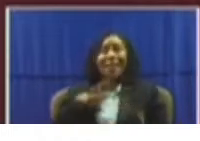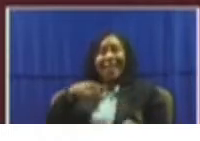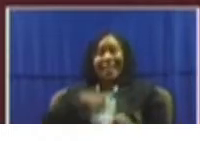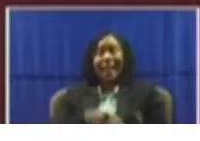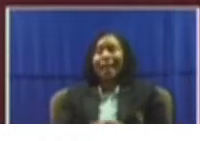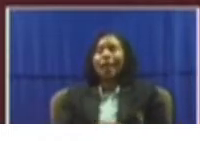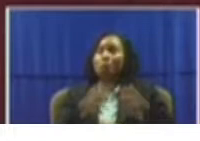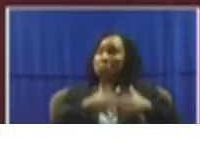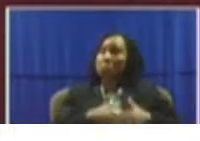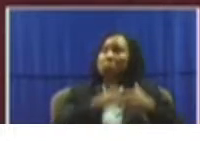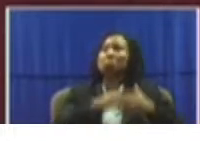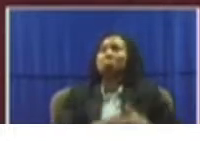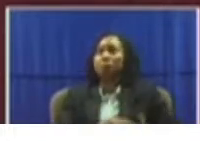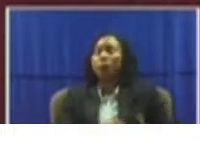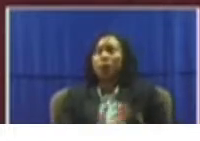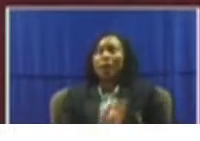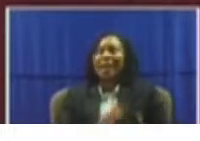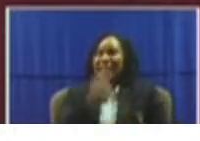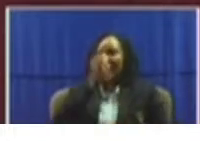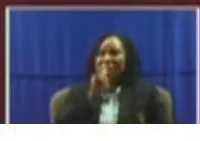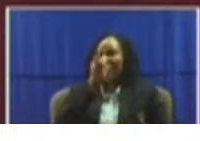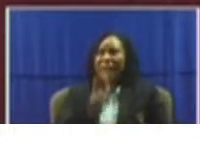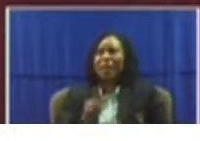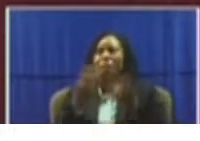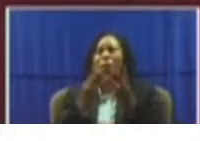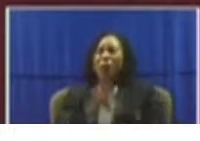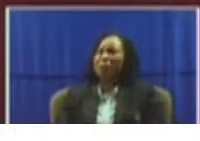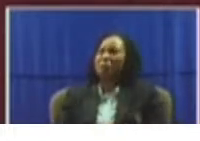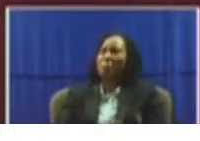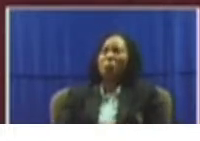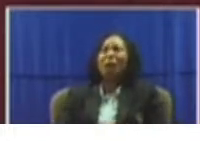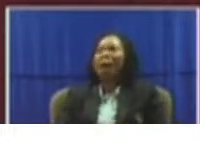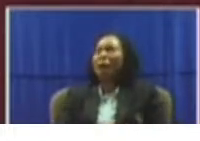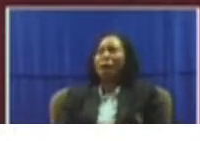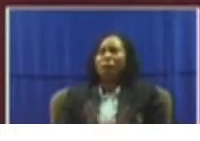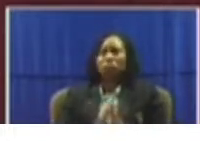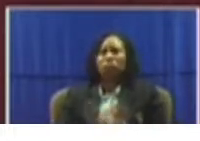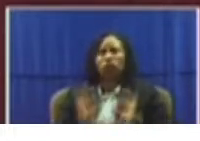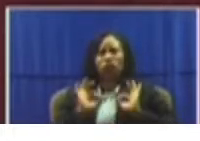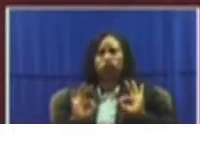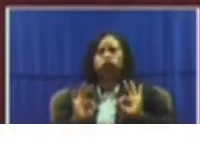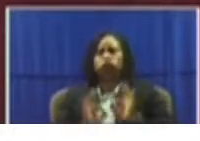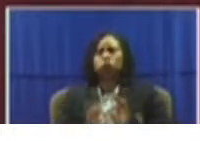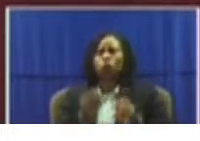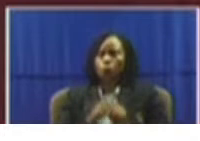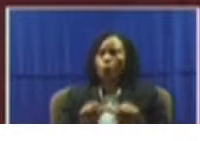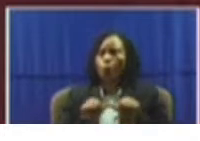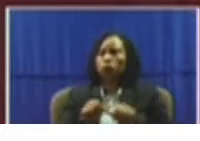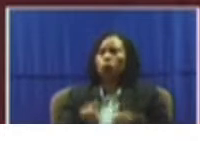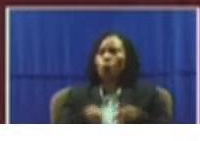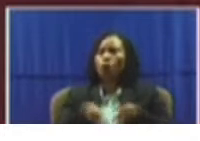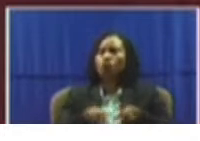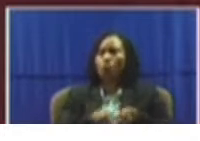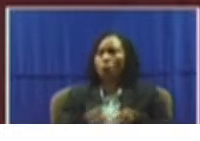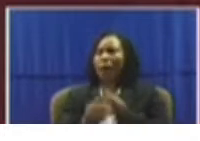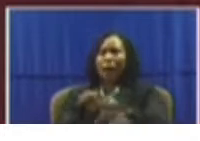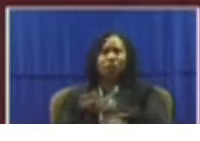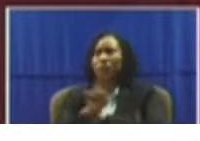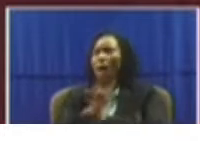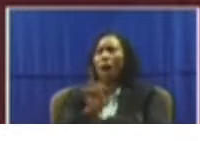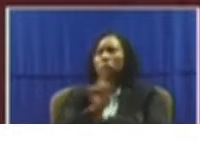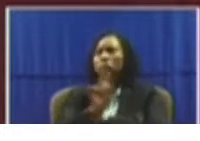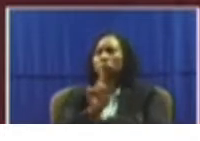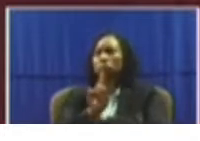and people who are completely unfit to govern and should not be in charge of our country. Point of order, Honourable